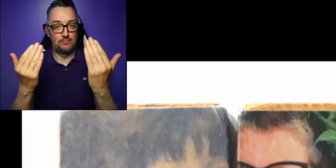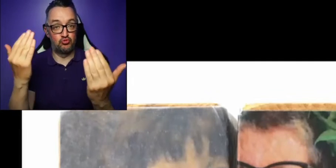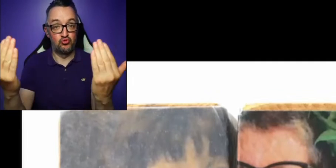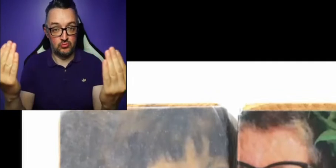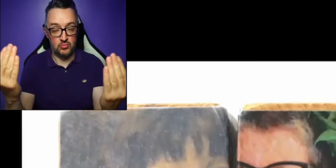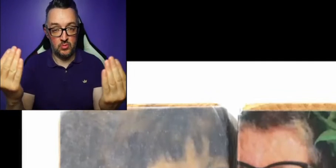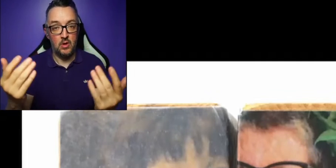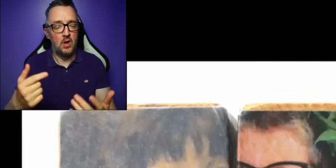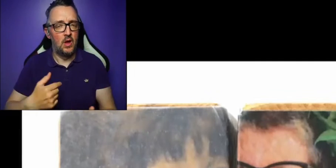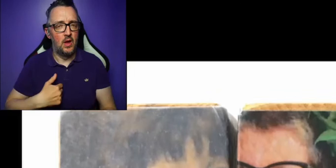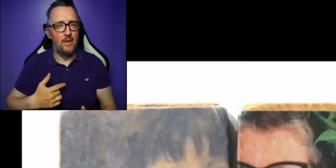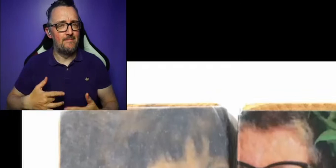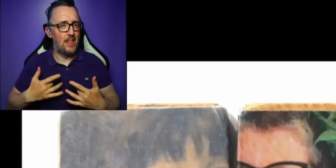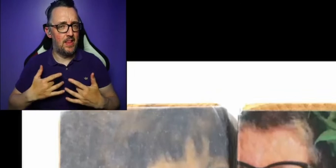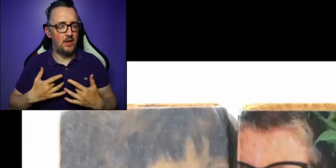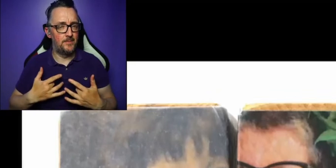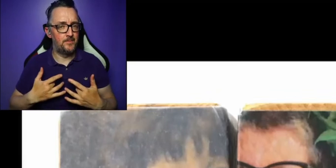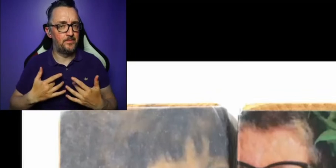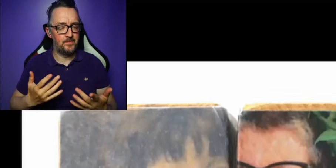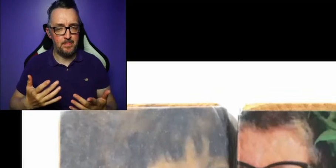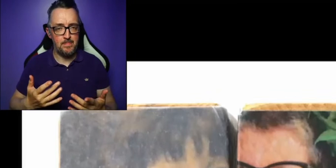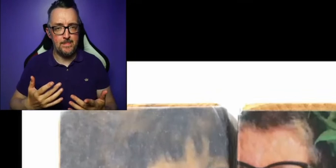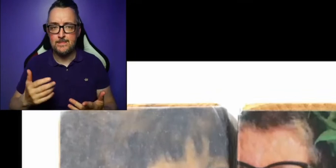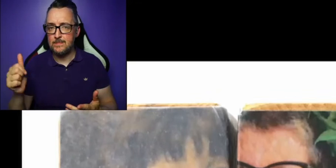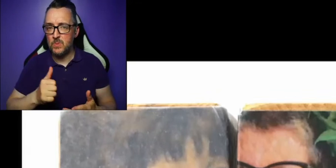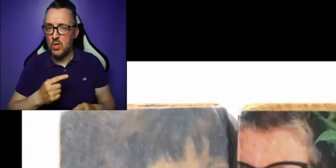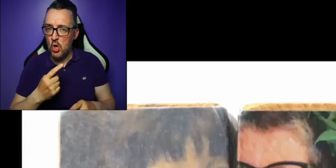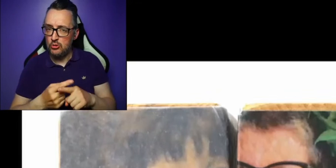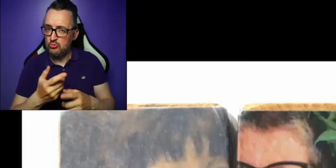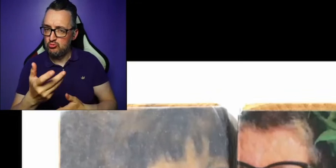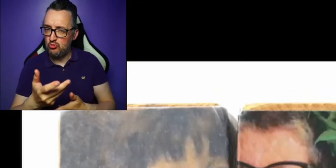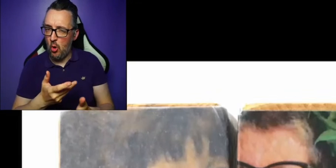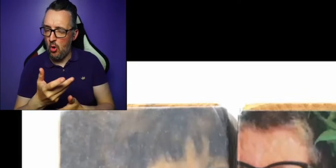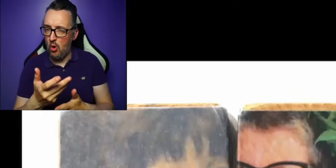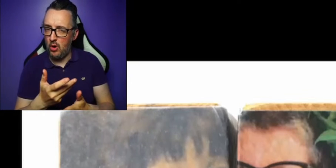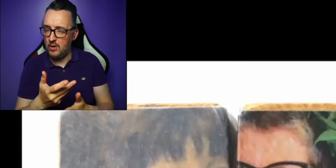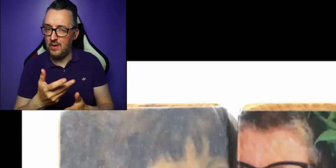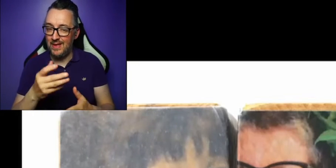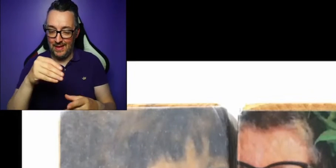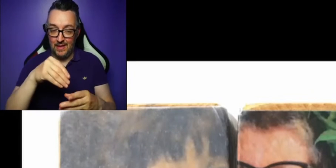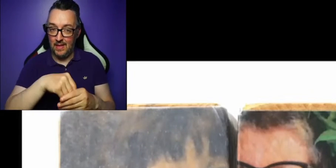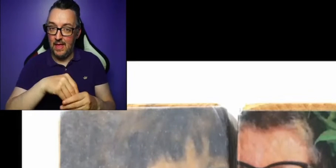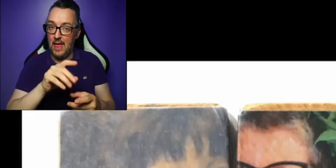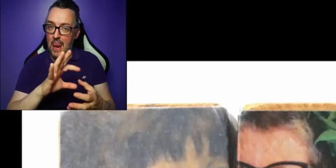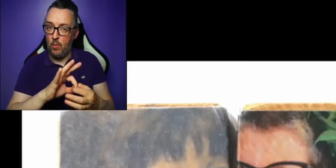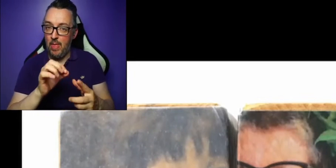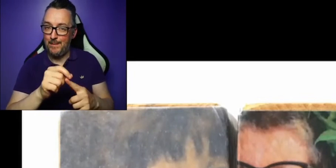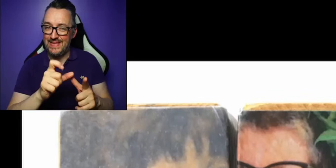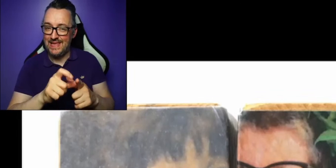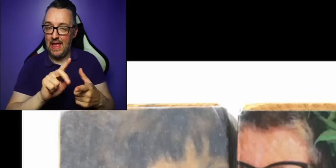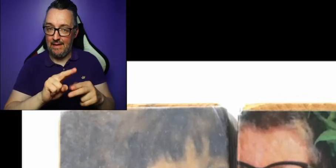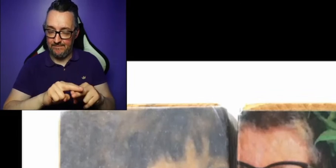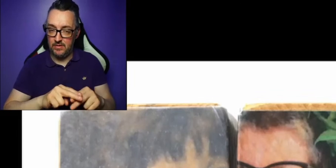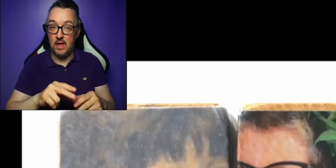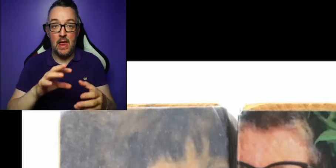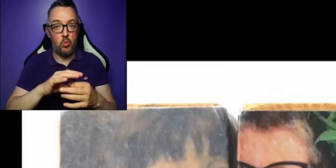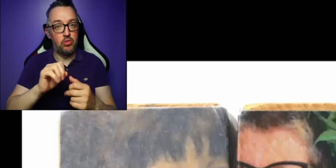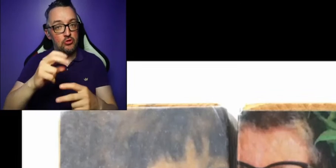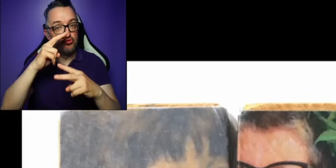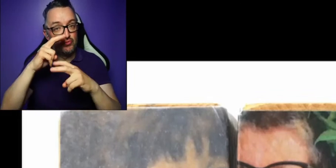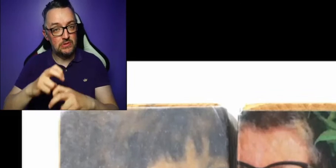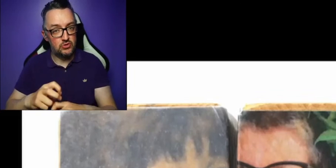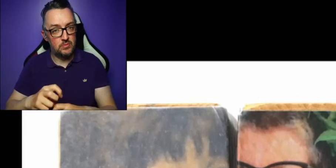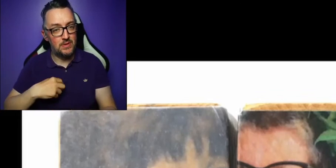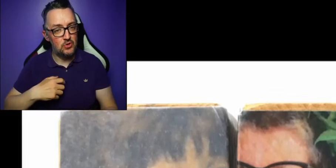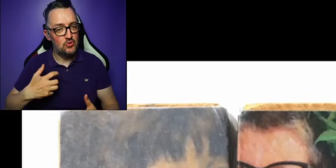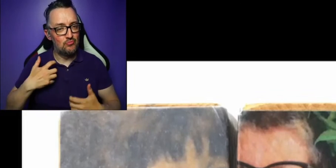later. But I thought we'd talk about some of the things that you're suggesting in the PDF from this research that you've been doing. So I'm